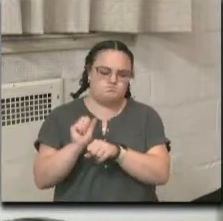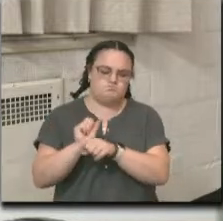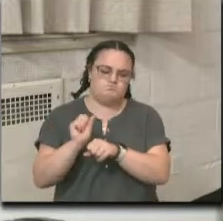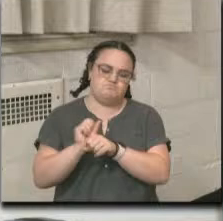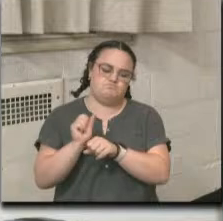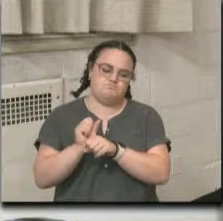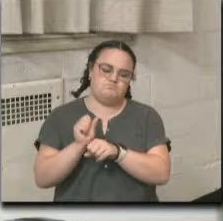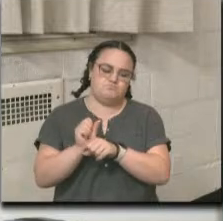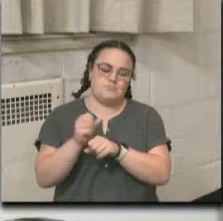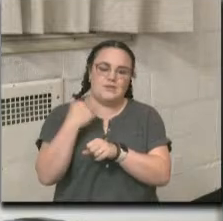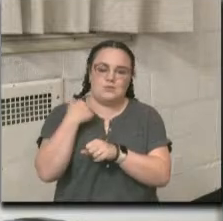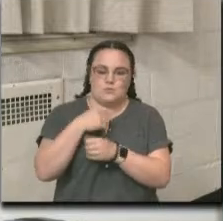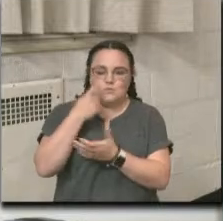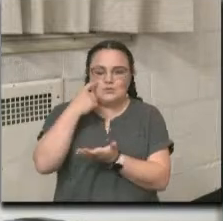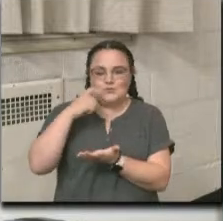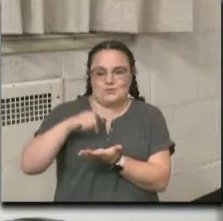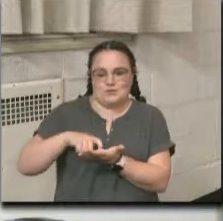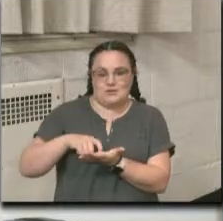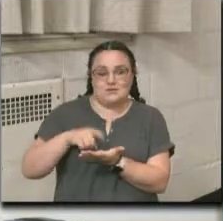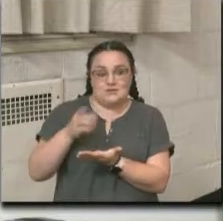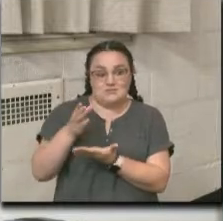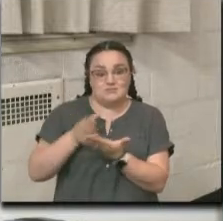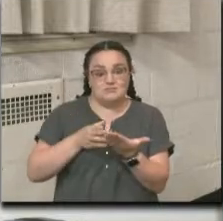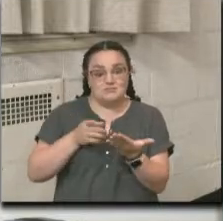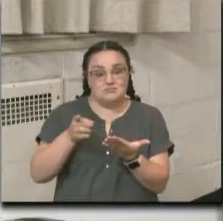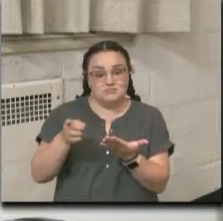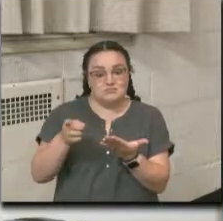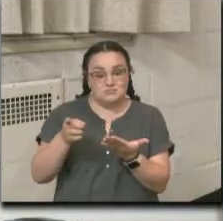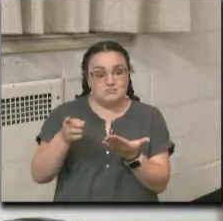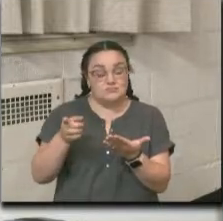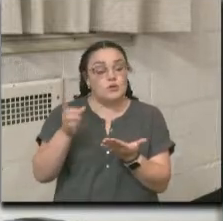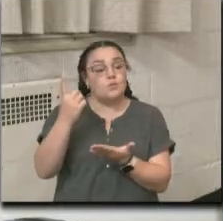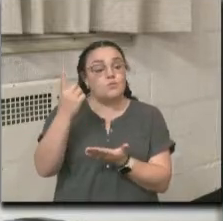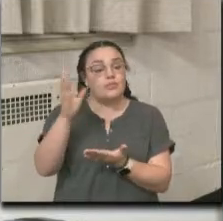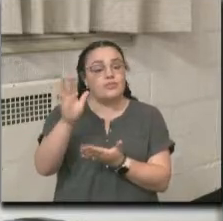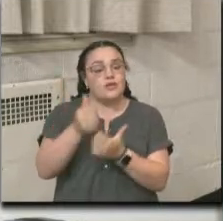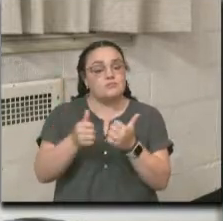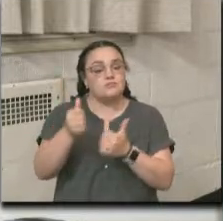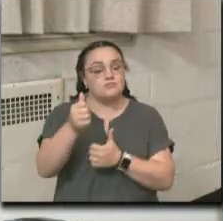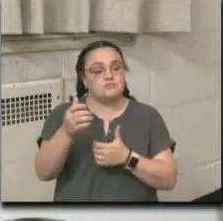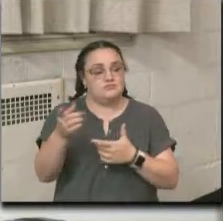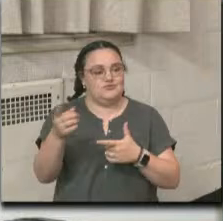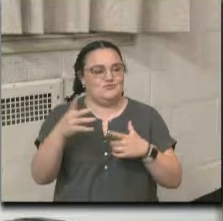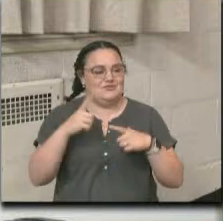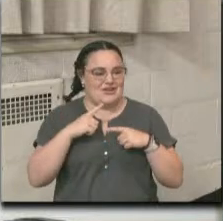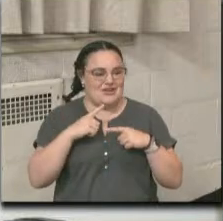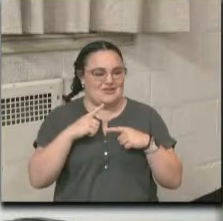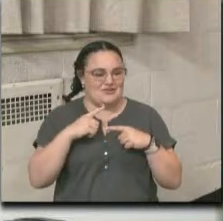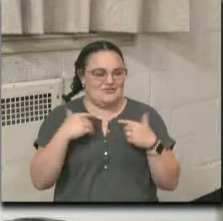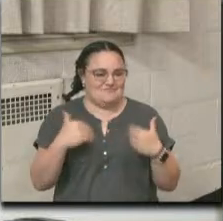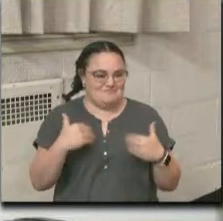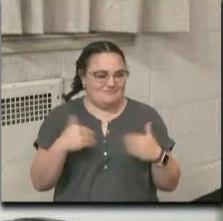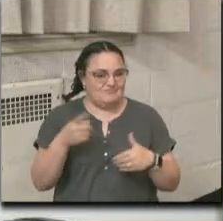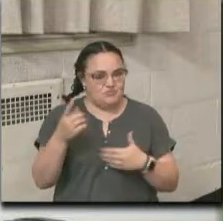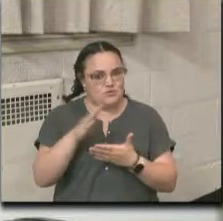actually recognized the retiring chief of that office last week for her service.